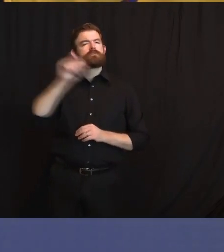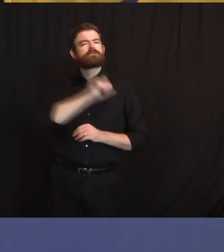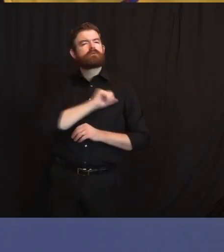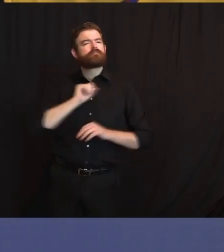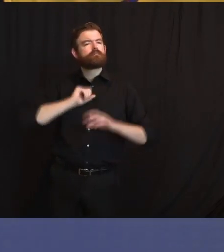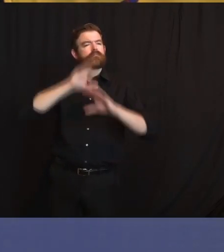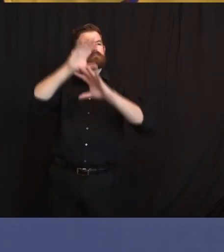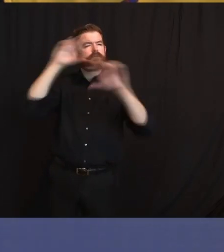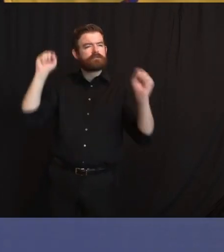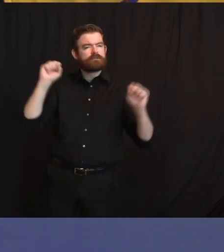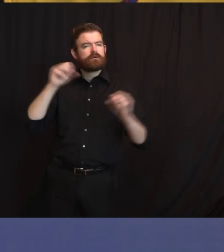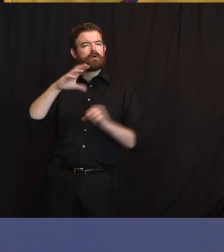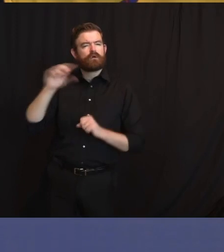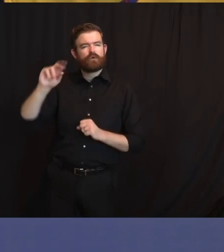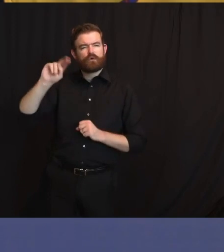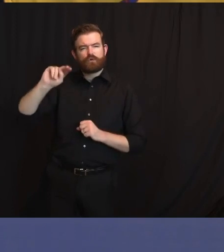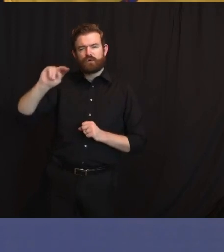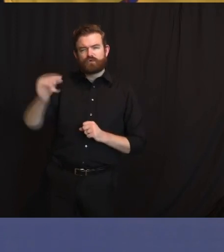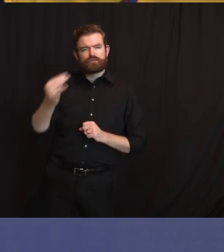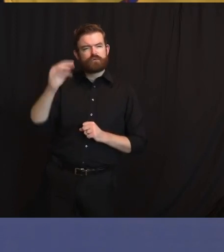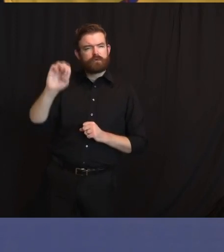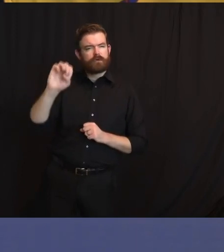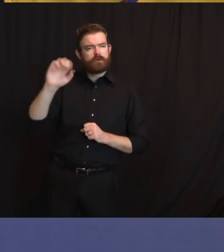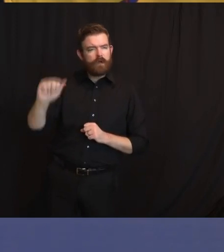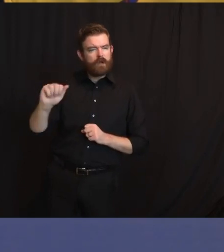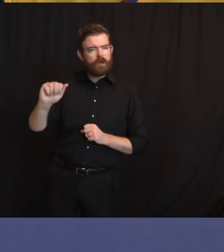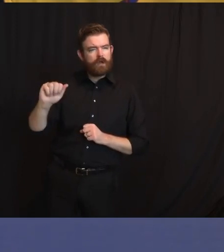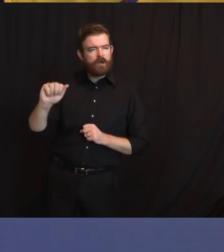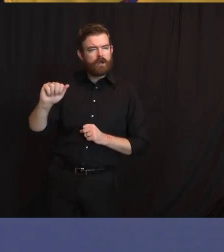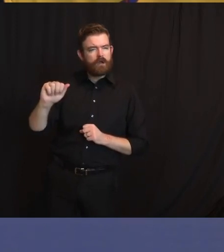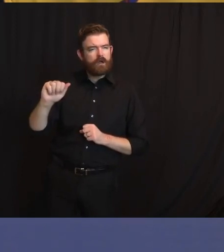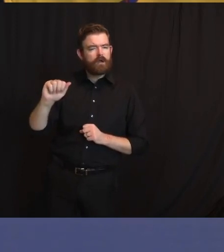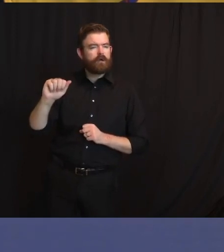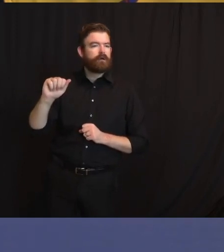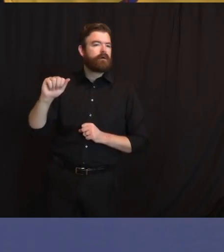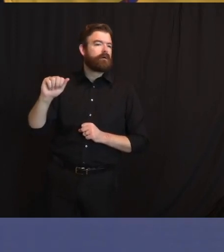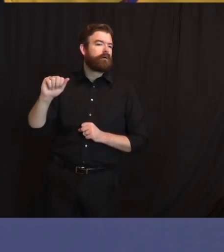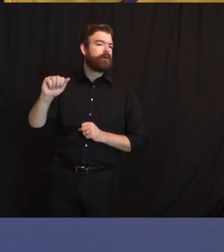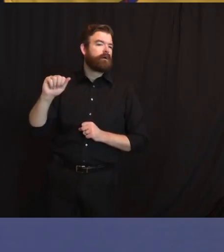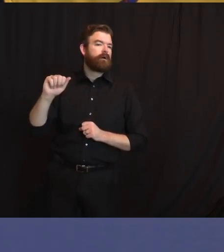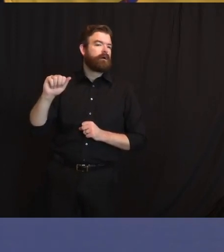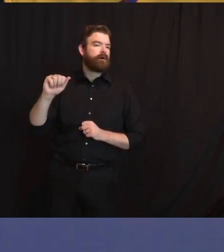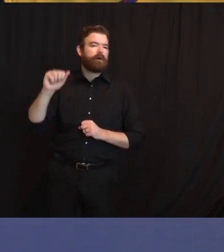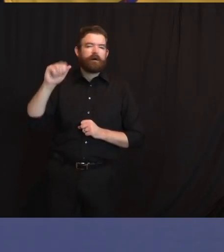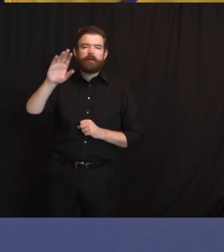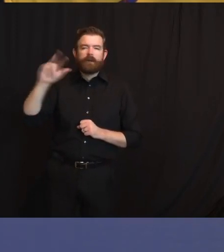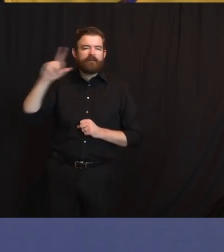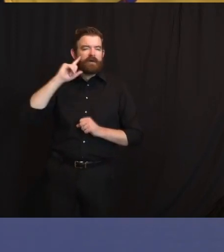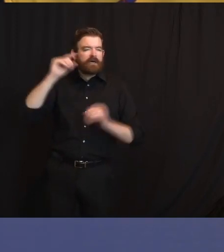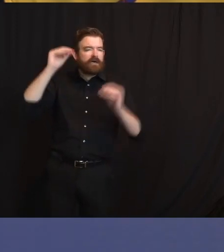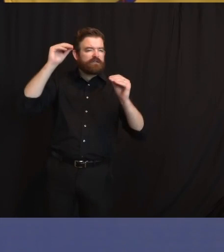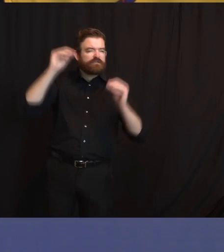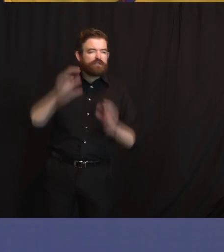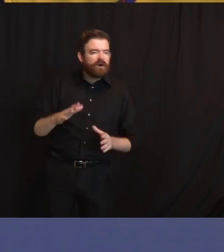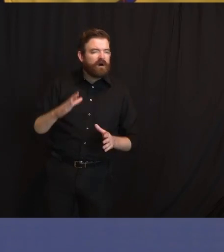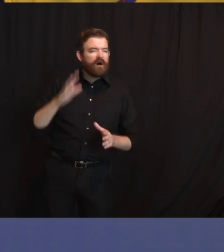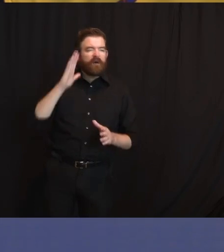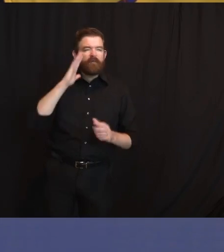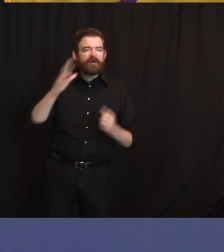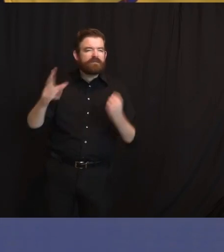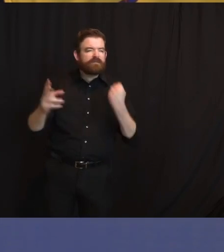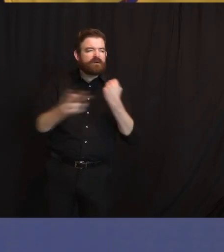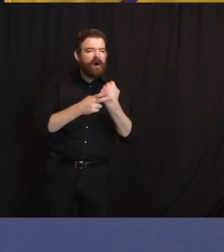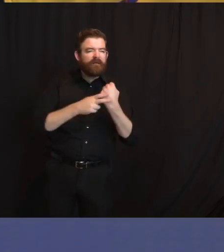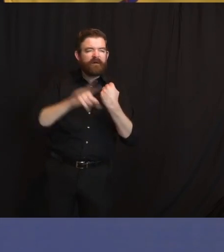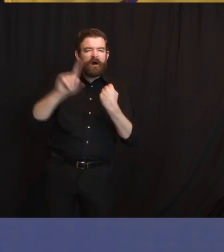insurance plans and is expected to save hundreds of millions of dollars a year, and as well as the bill that passed today for police departments to